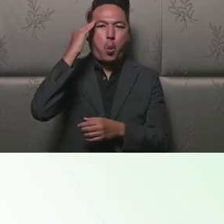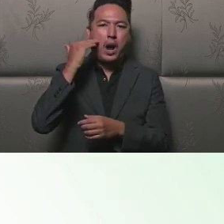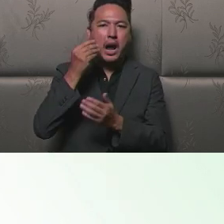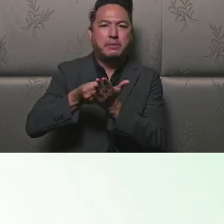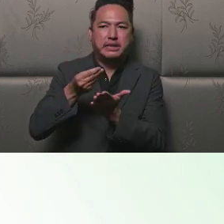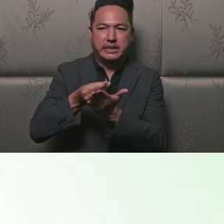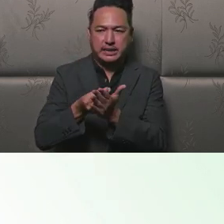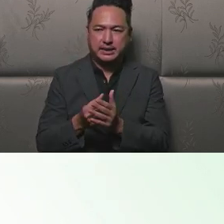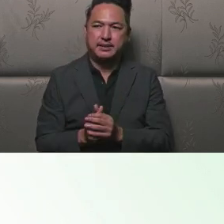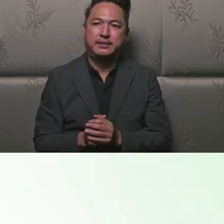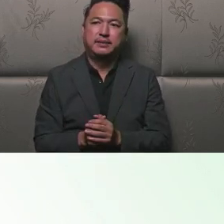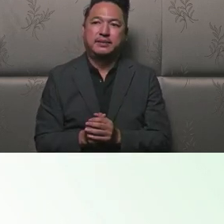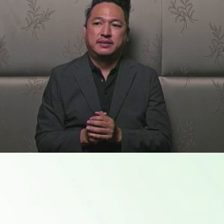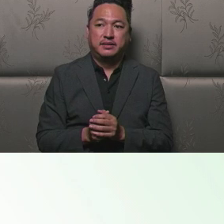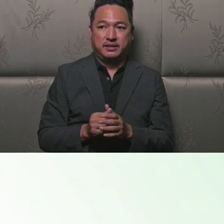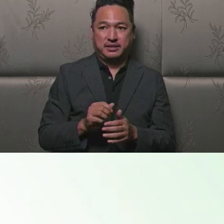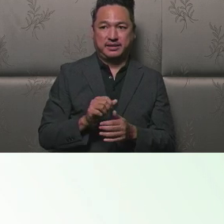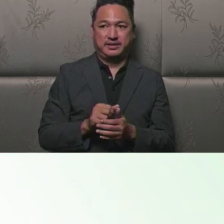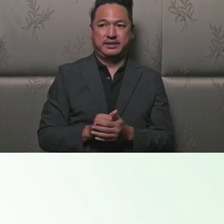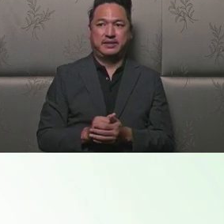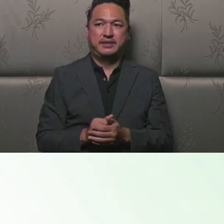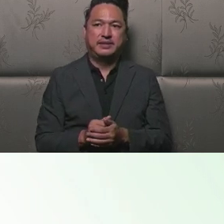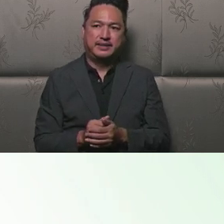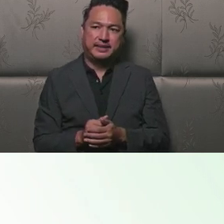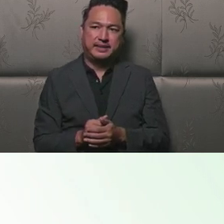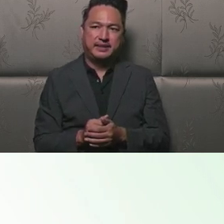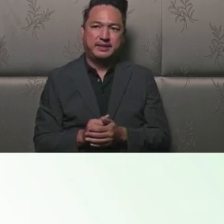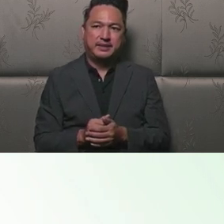studies through the academic credit bank system, you need to submit a